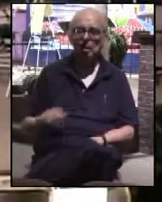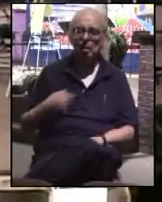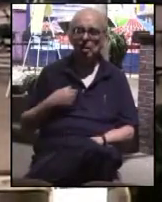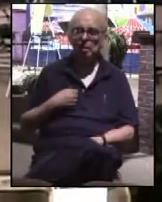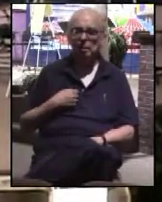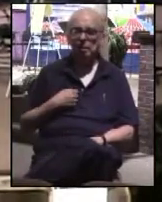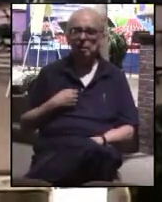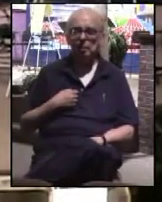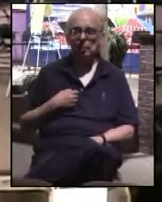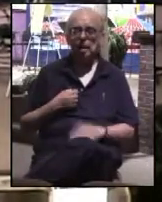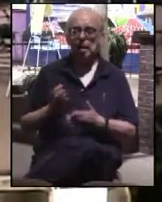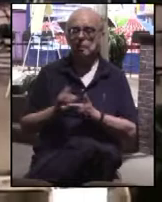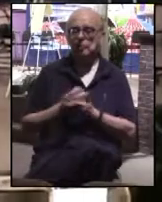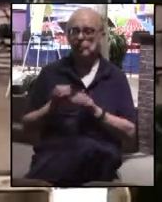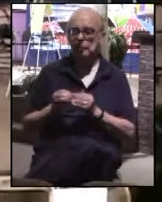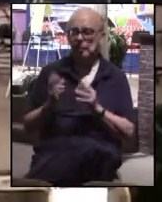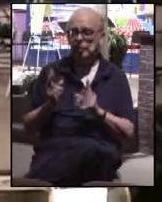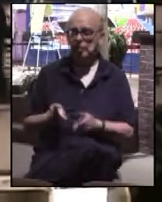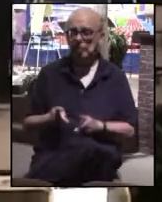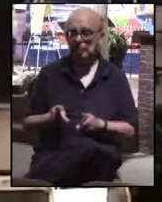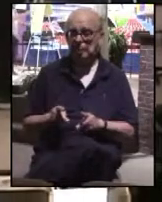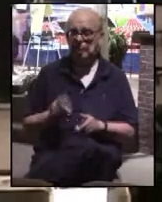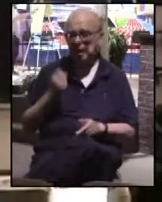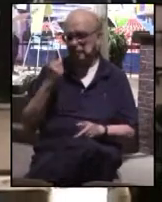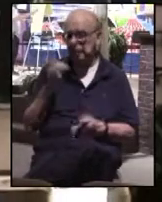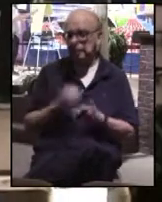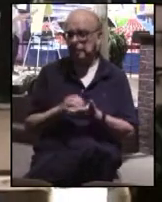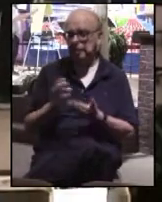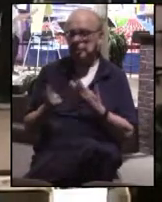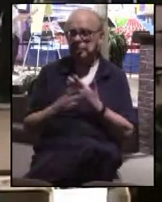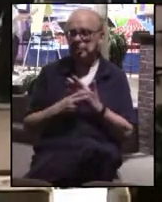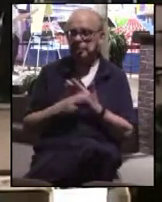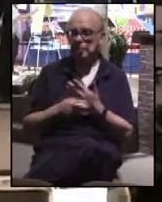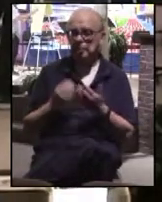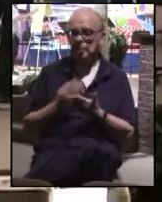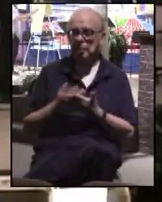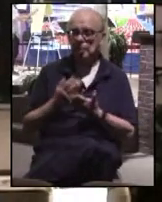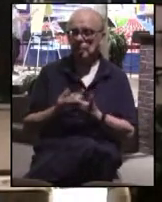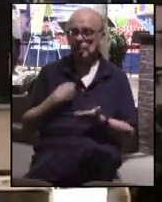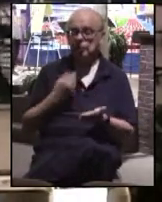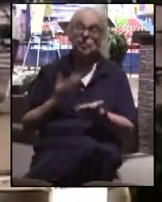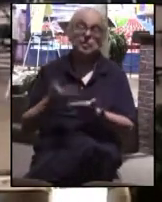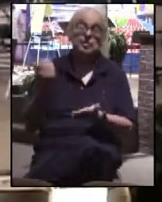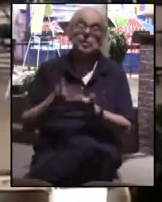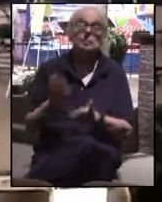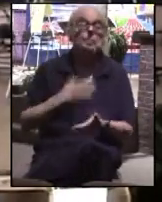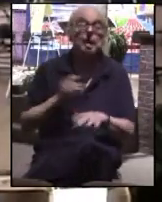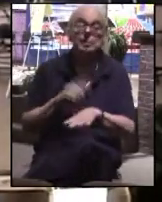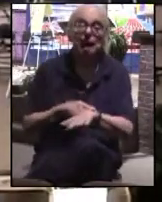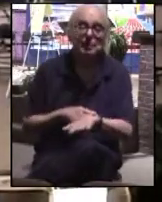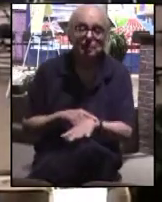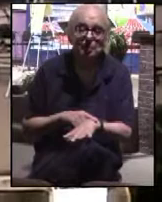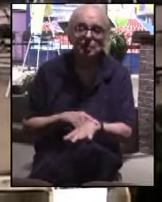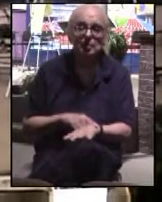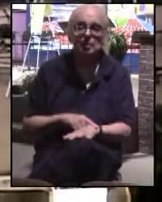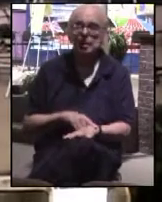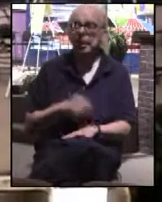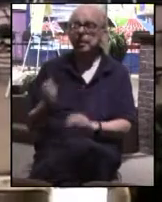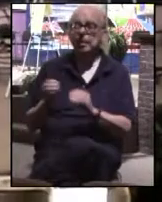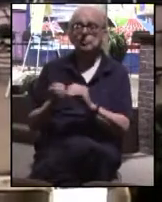more cashiers but i understand they're saving money but they're also wasting my time anything else